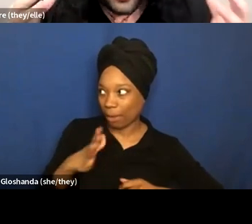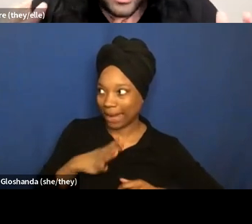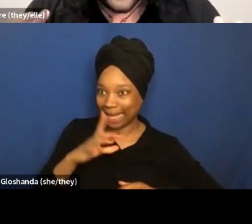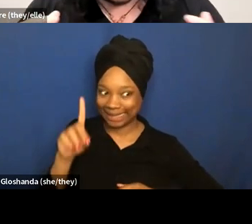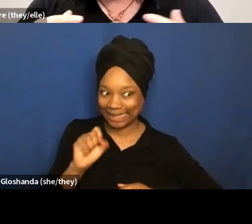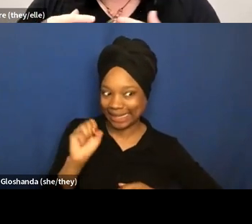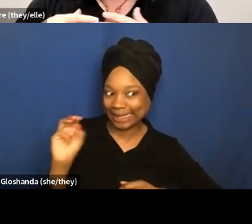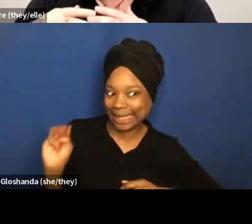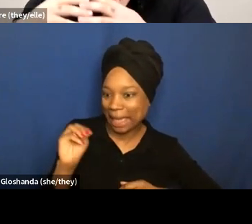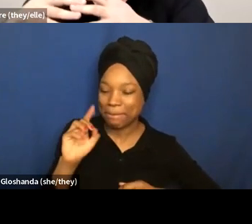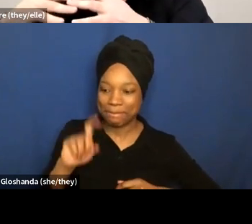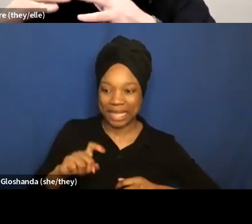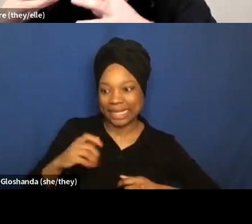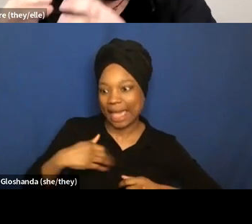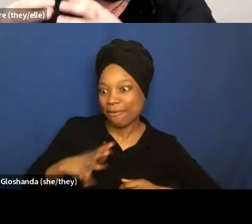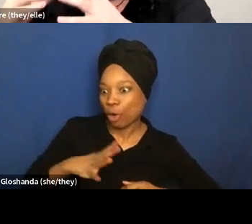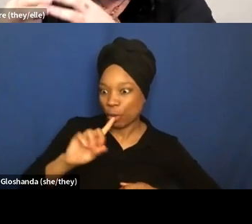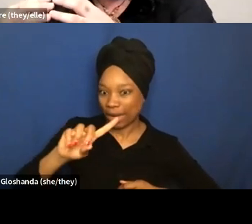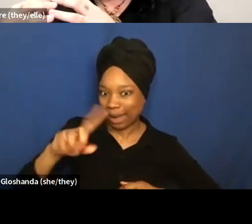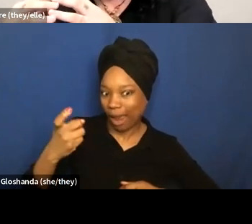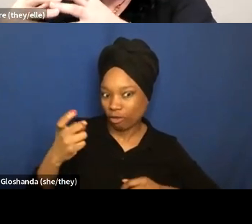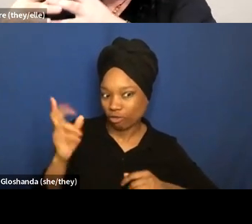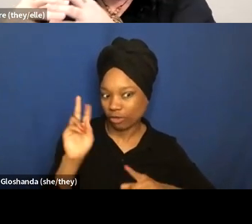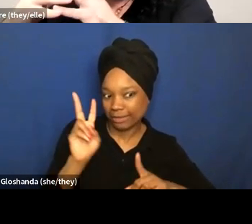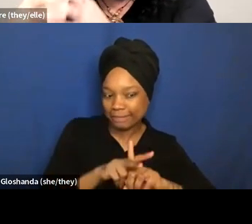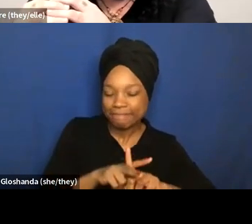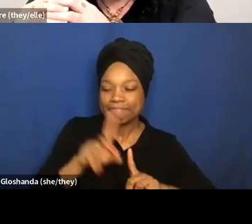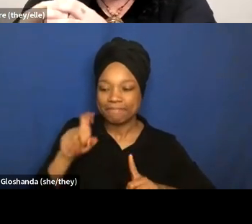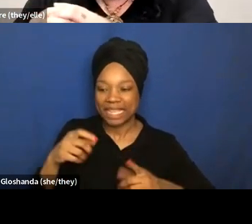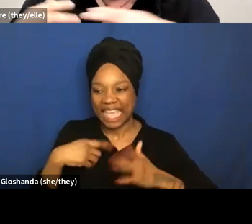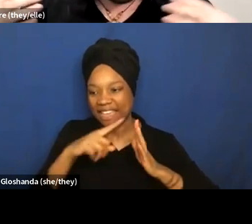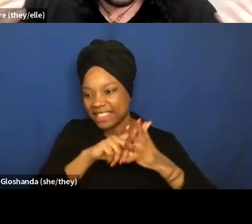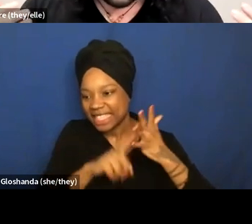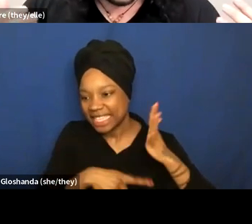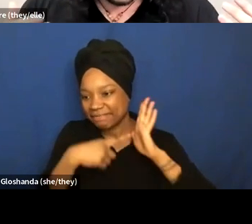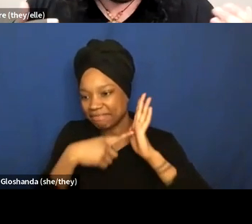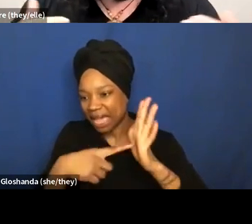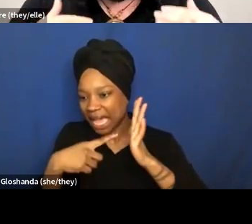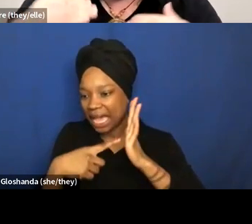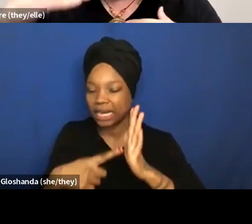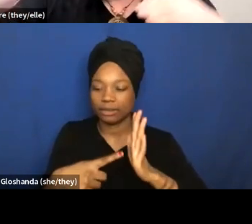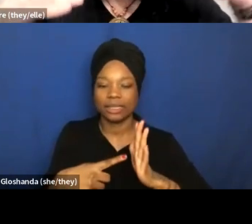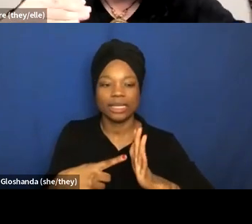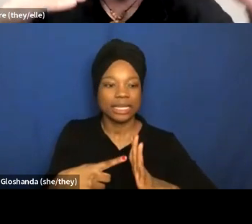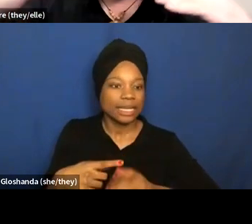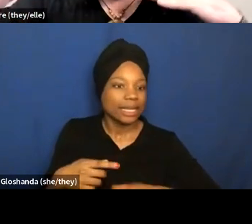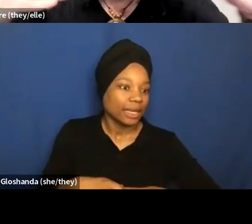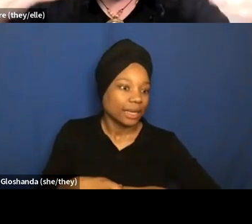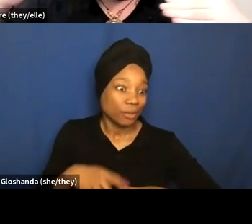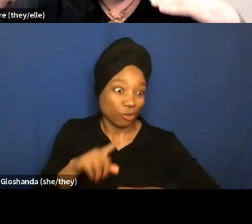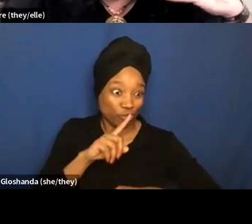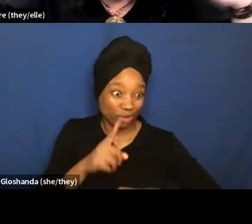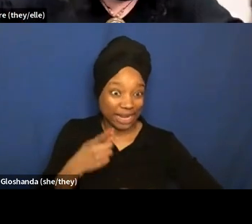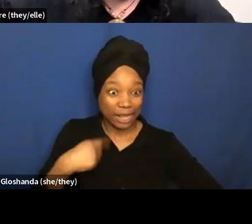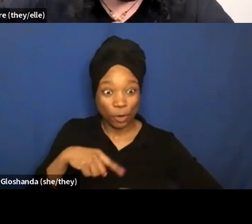these formalized diagnoses. We have to have these models that exist in these ways. And in order for us to get there, we have to start